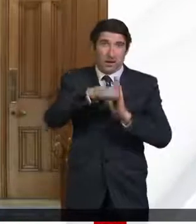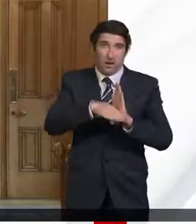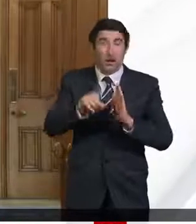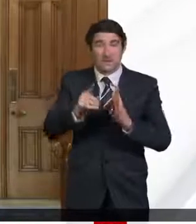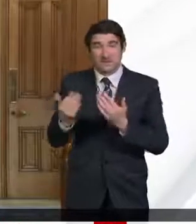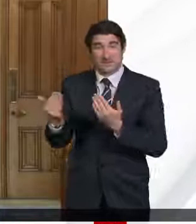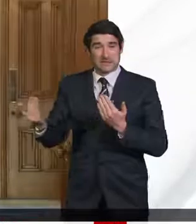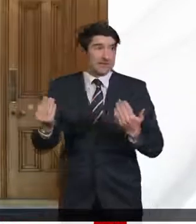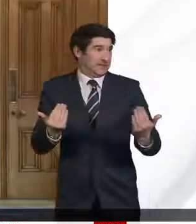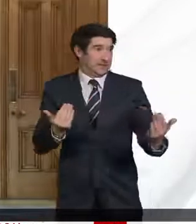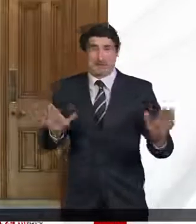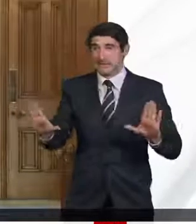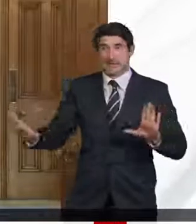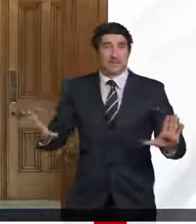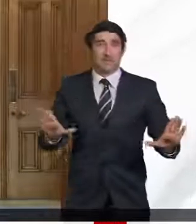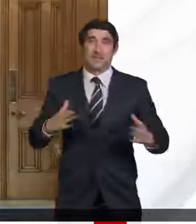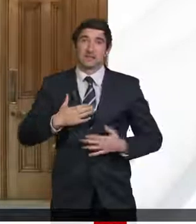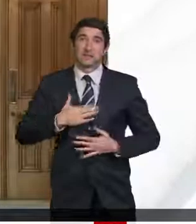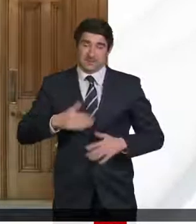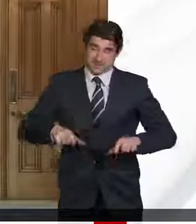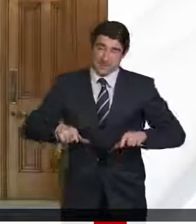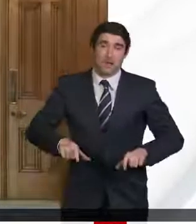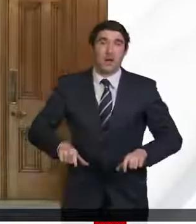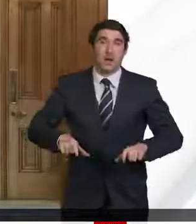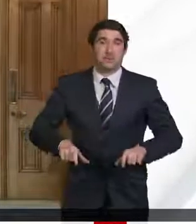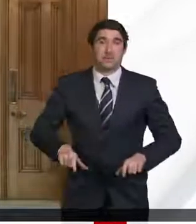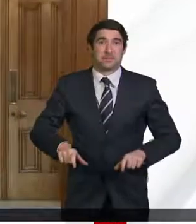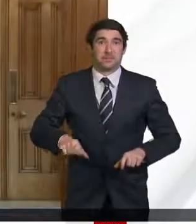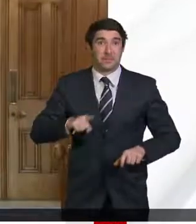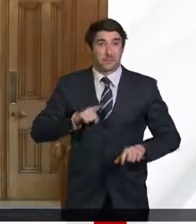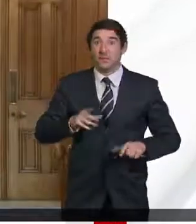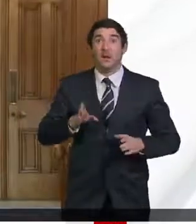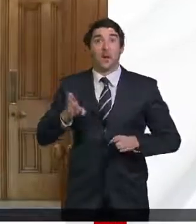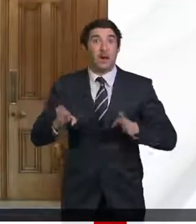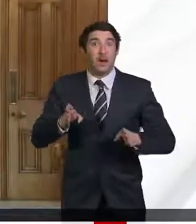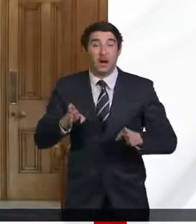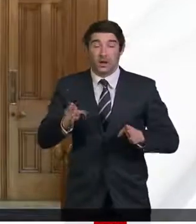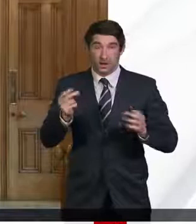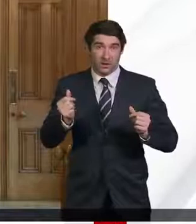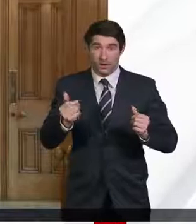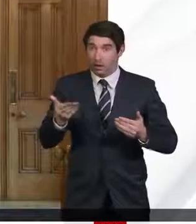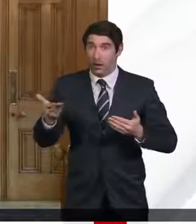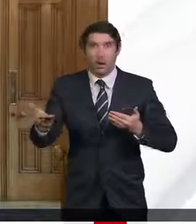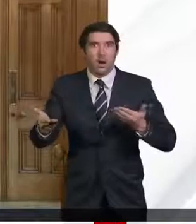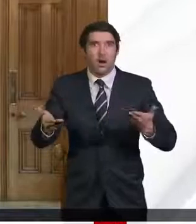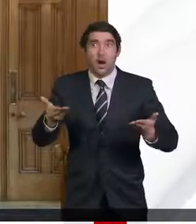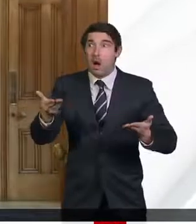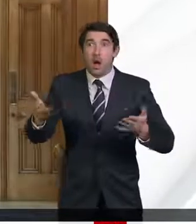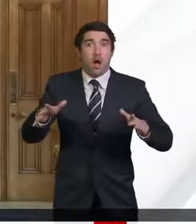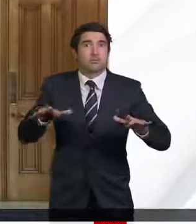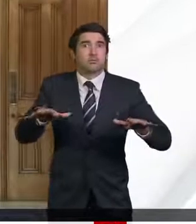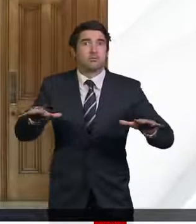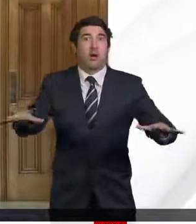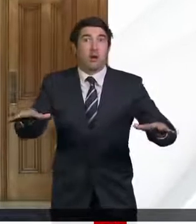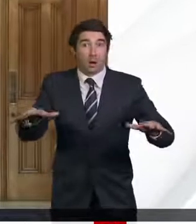restrict contact, the more we slow the spread of the infection, the more that we can help the NHS build the capacity needed to